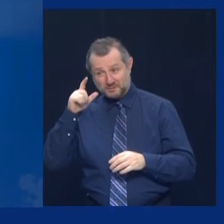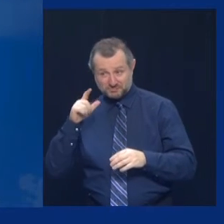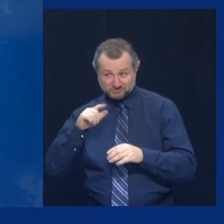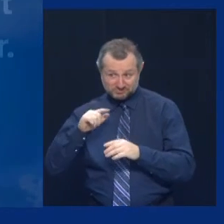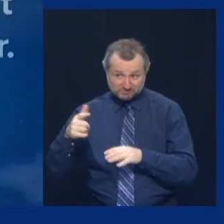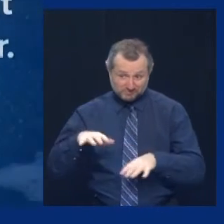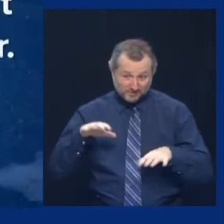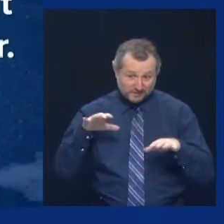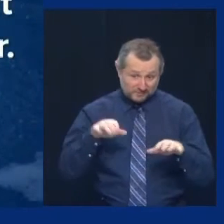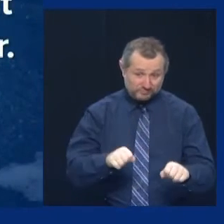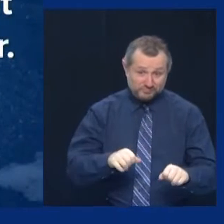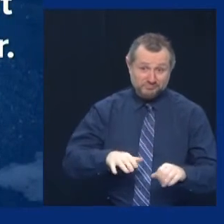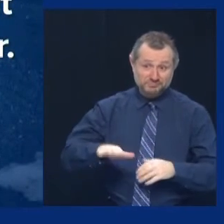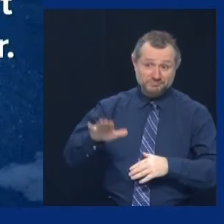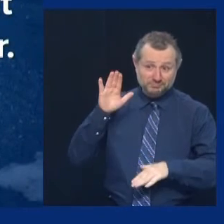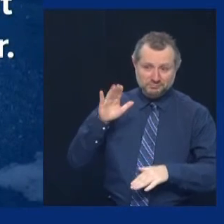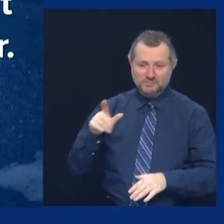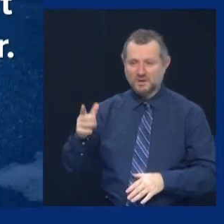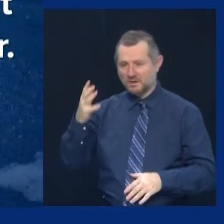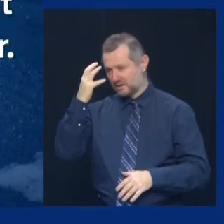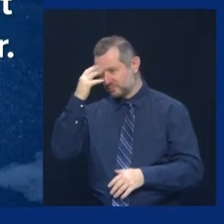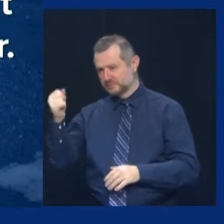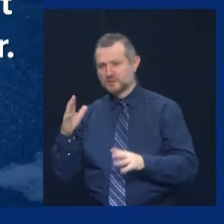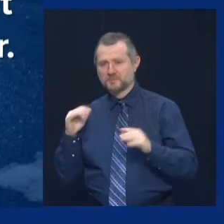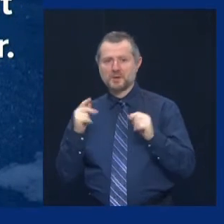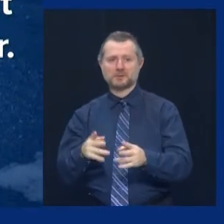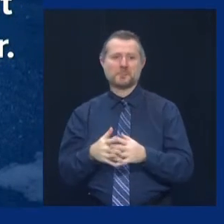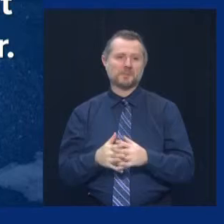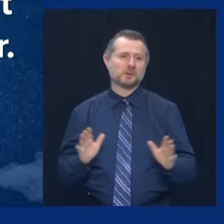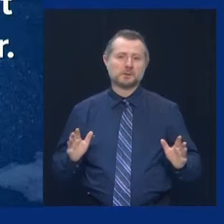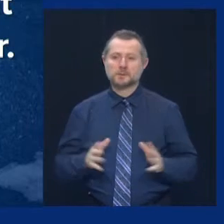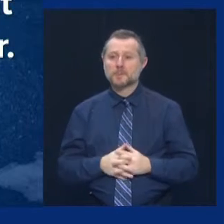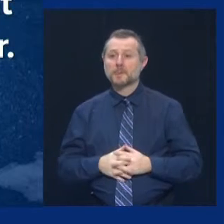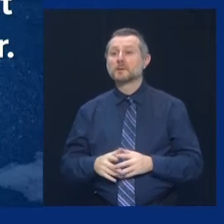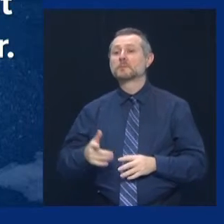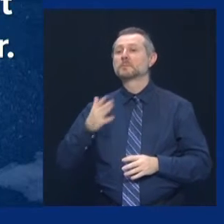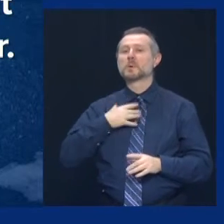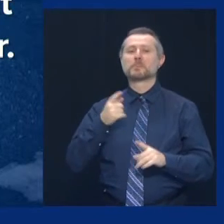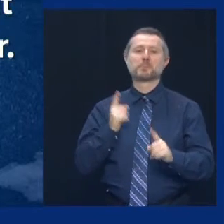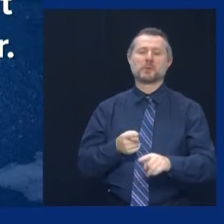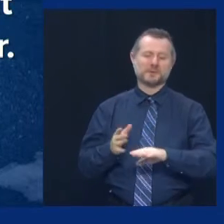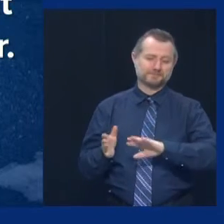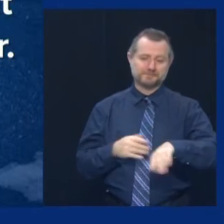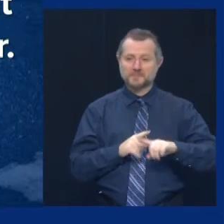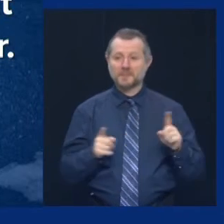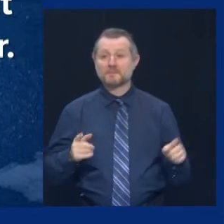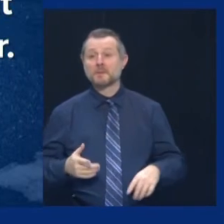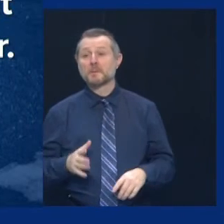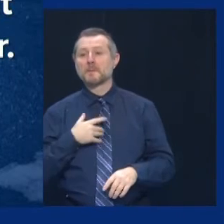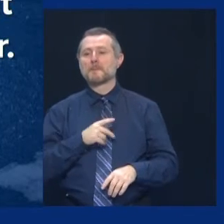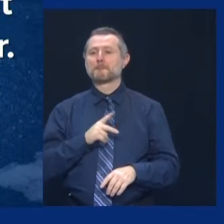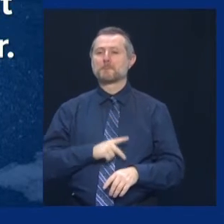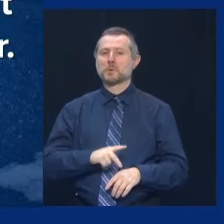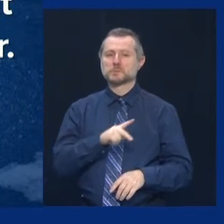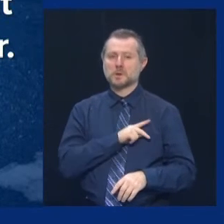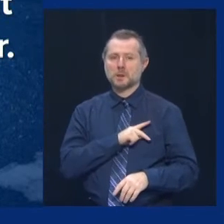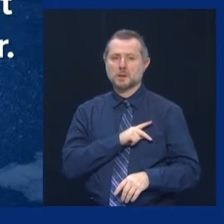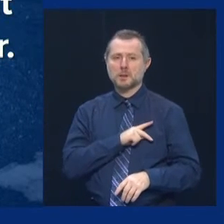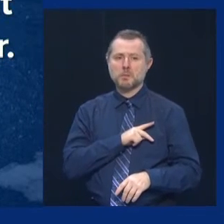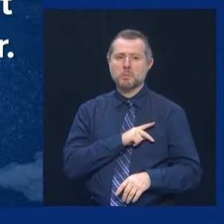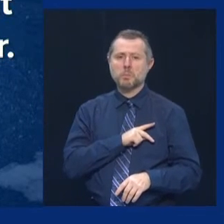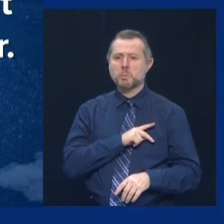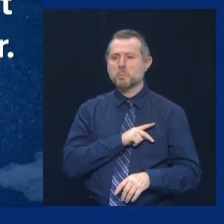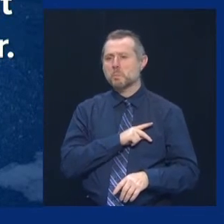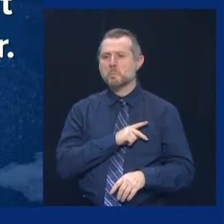restores to the nation. Another point, a little different, but this was a personal effort